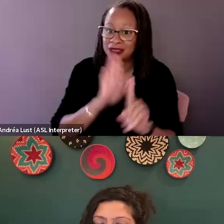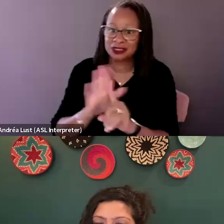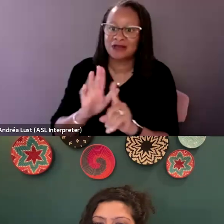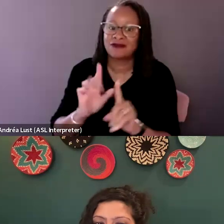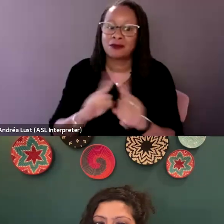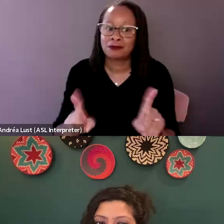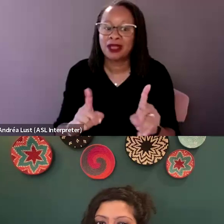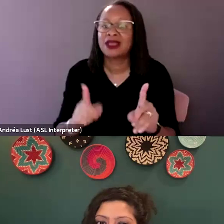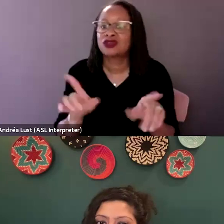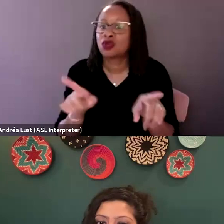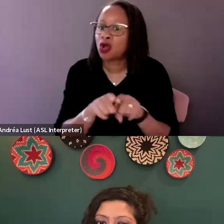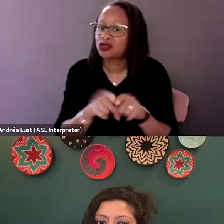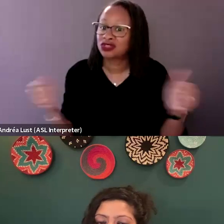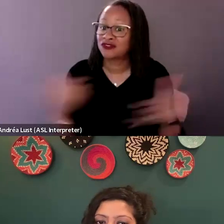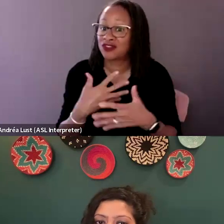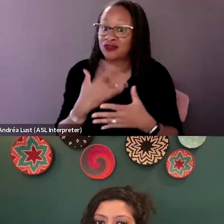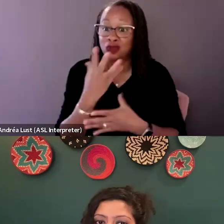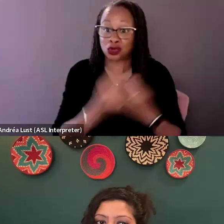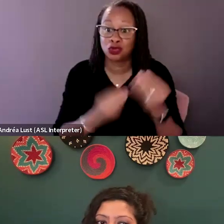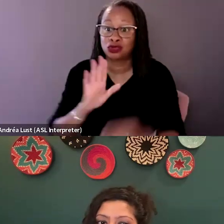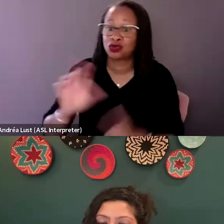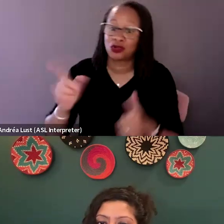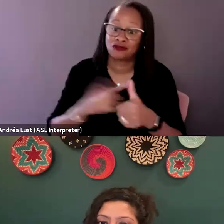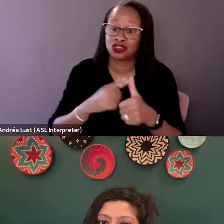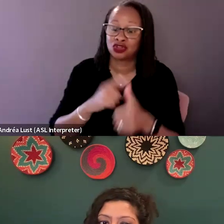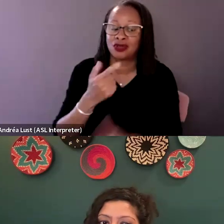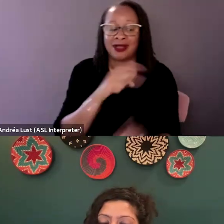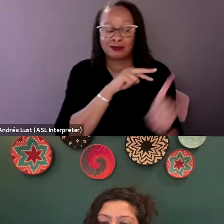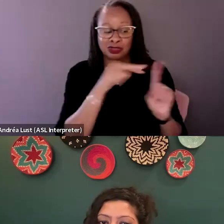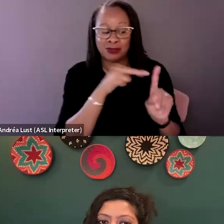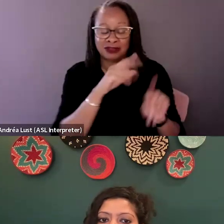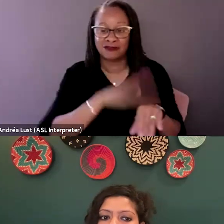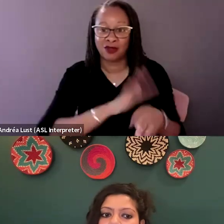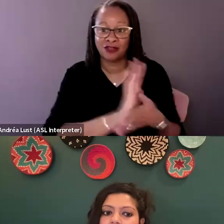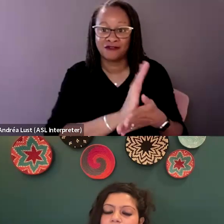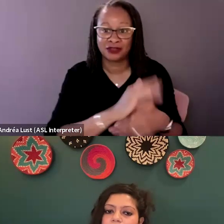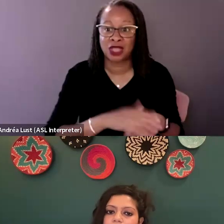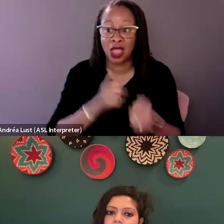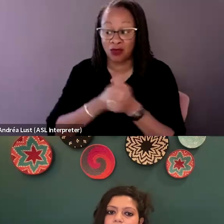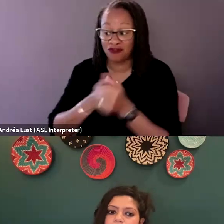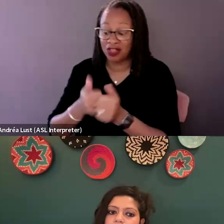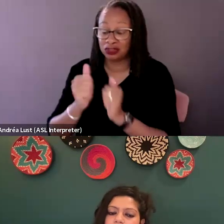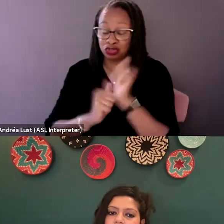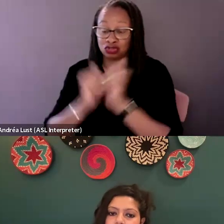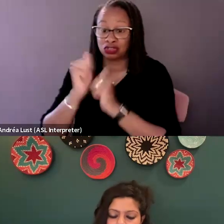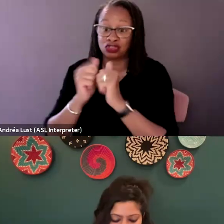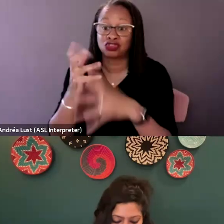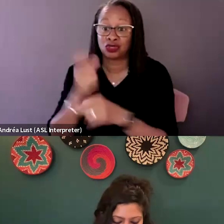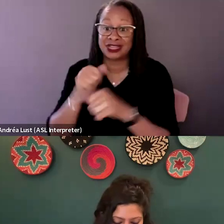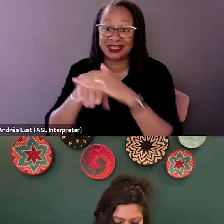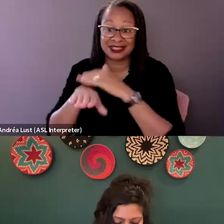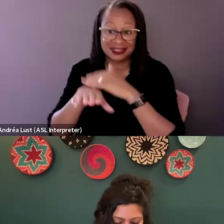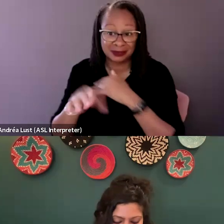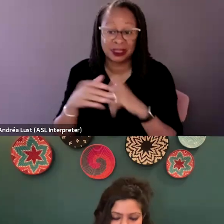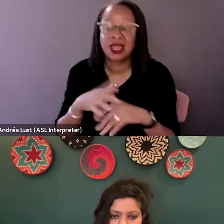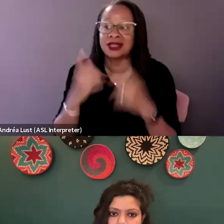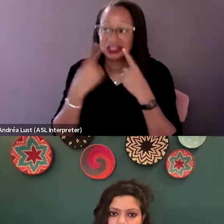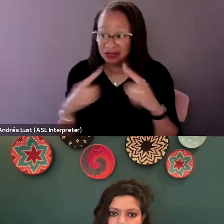what I do have a certain amount of optimism about is that there's also a stronger